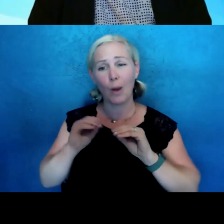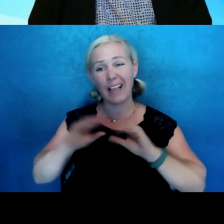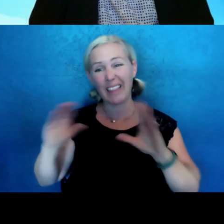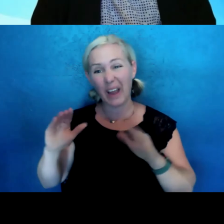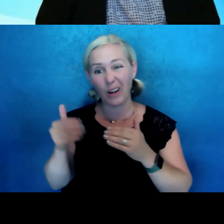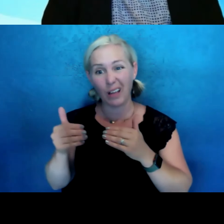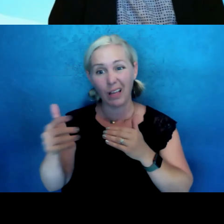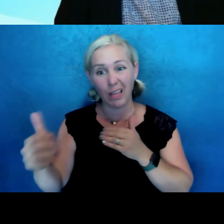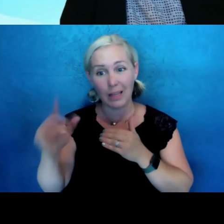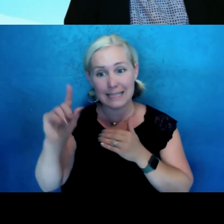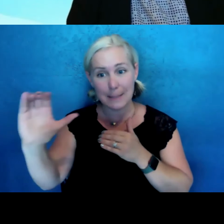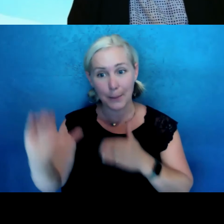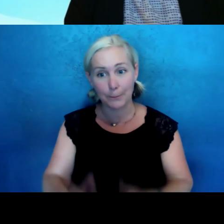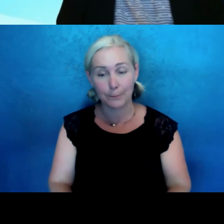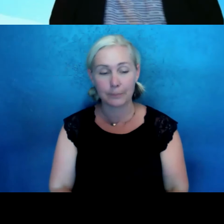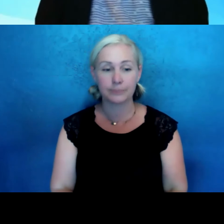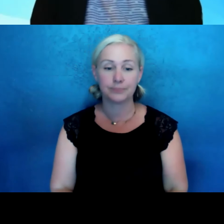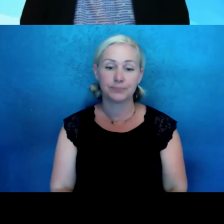December.